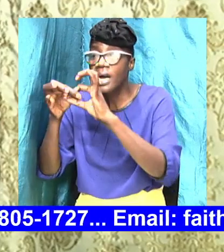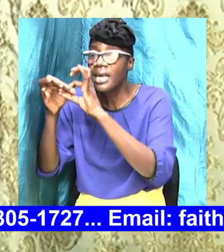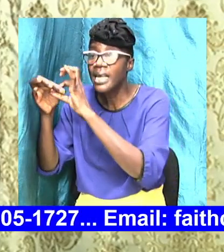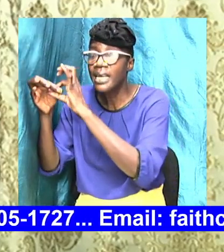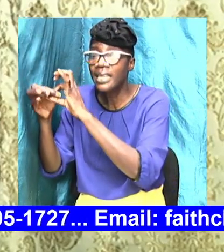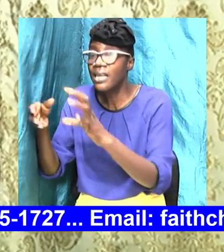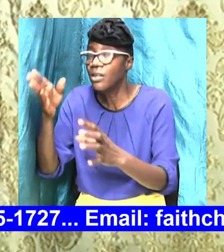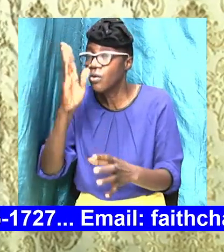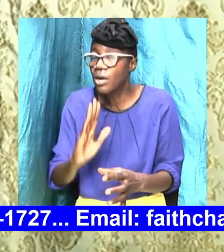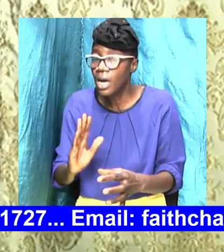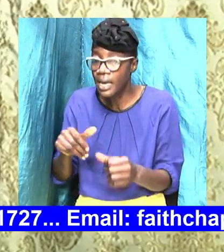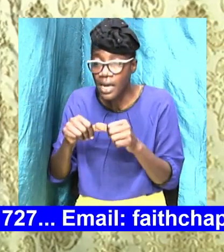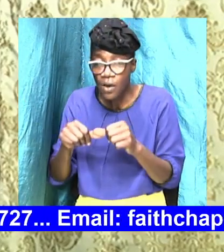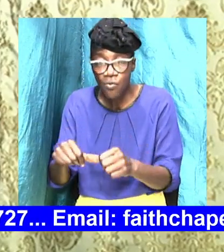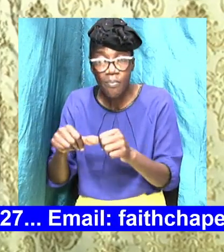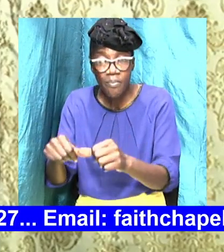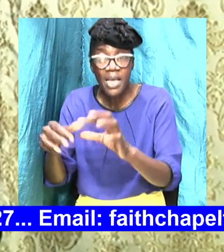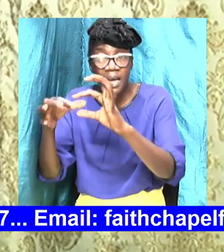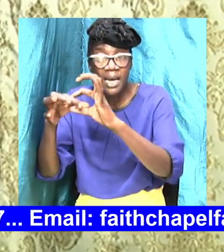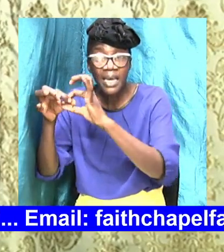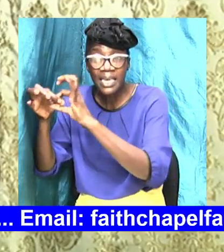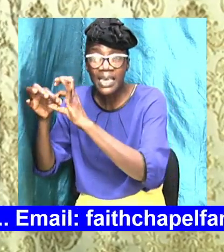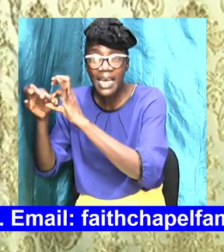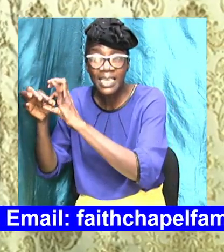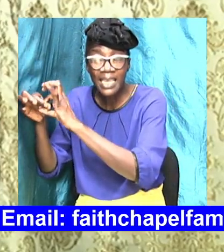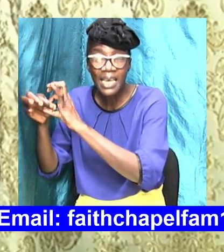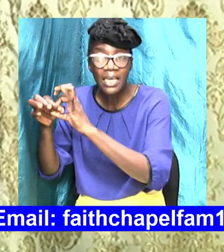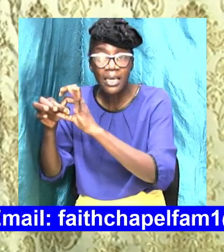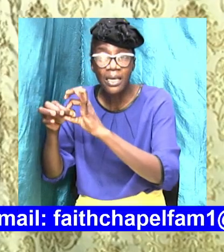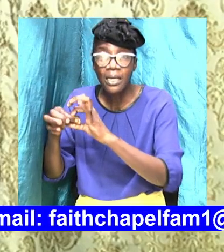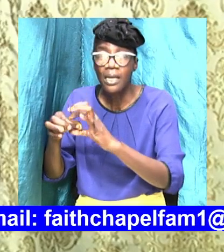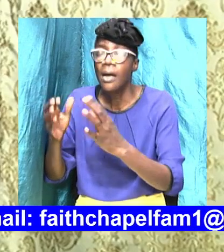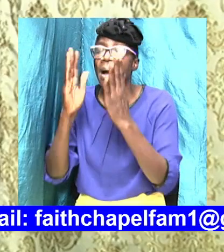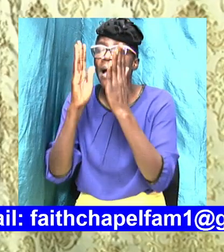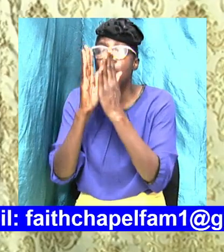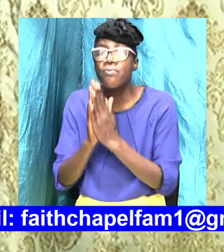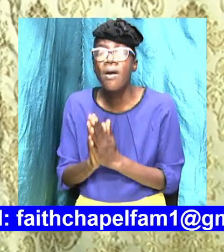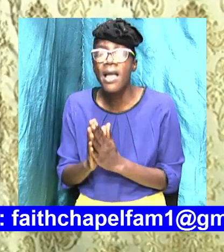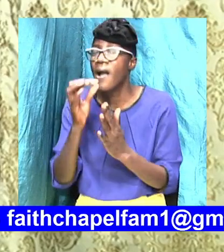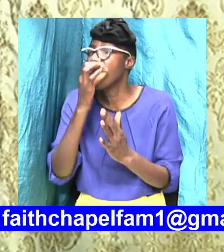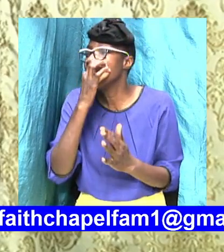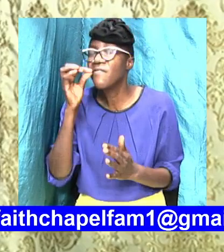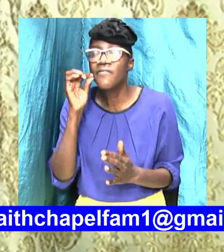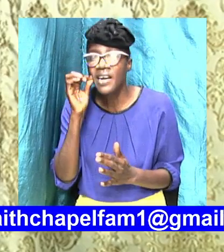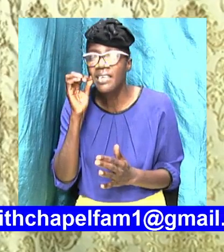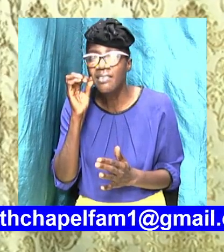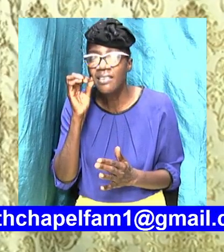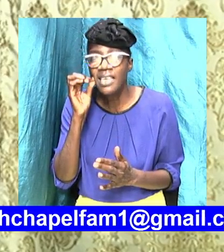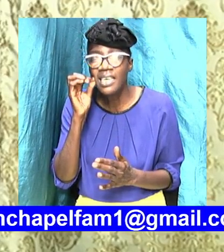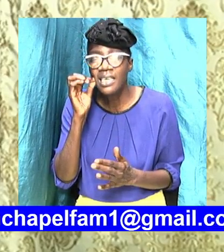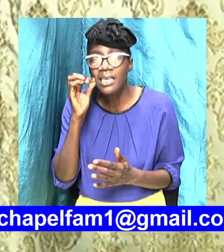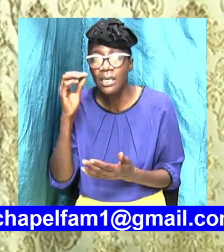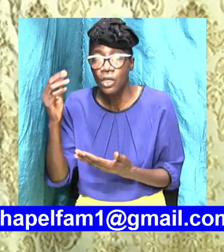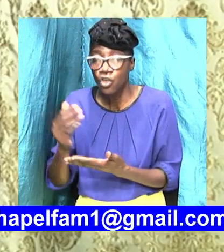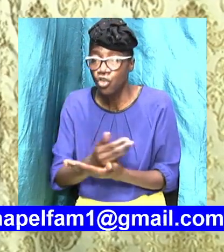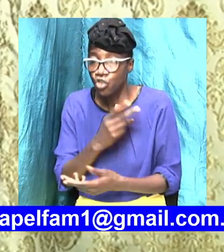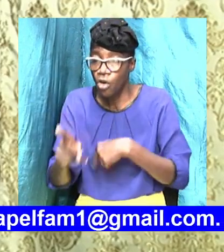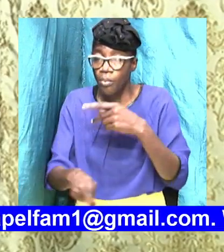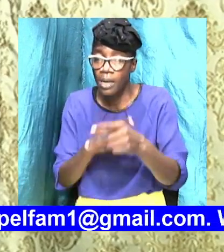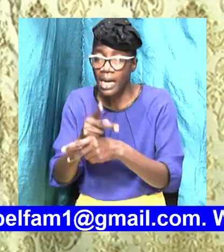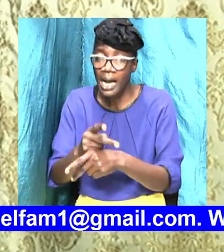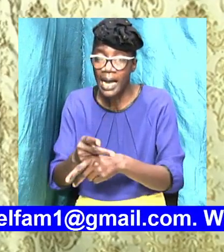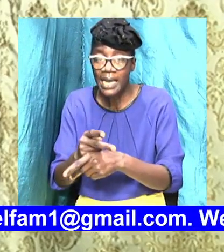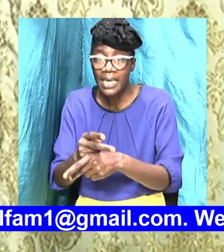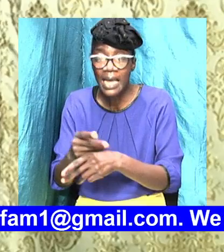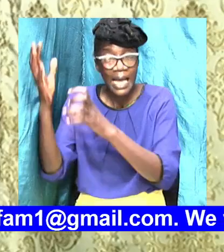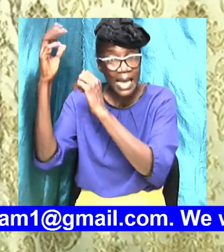source, or remain connected to the source, by prayer and fasting. Some kind goeth not except by prayer. And